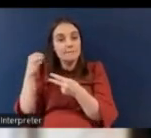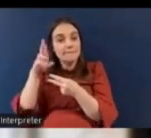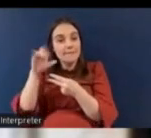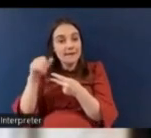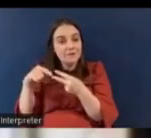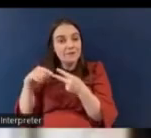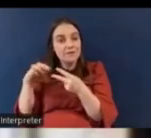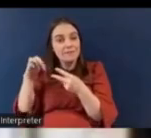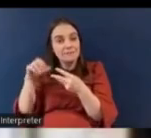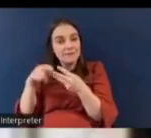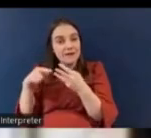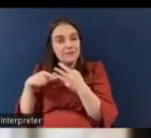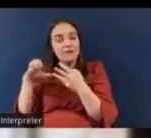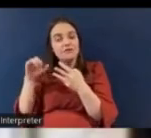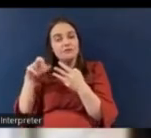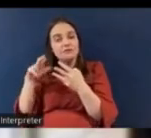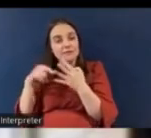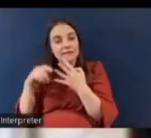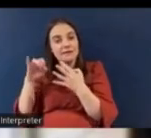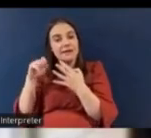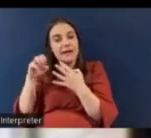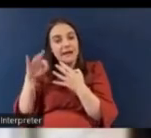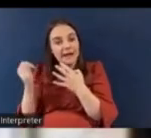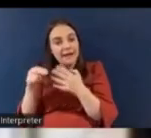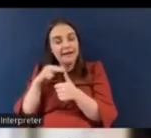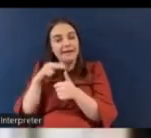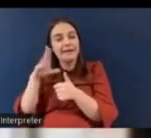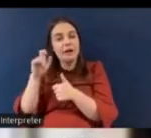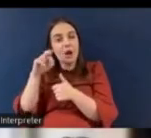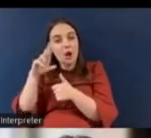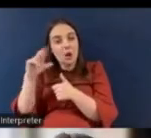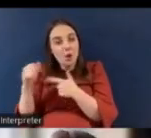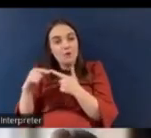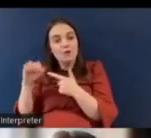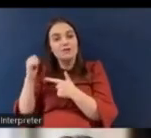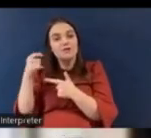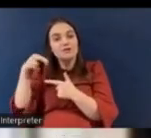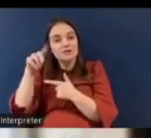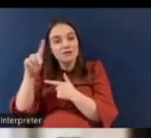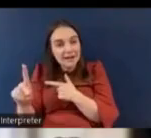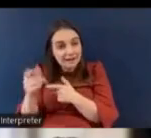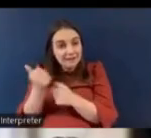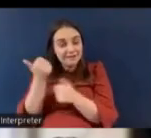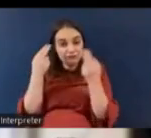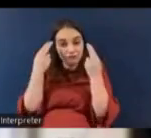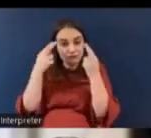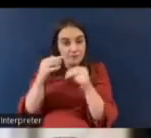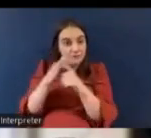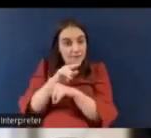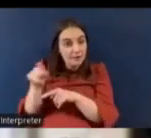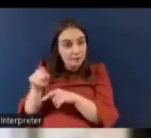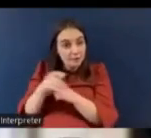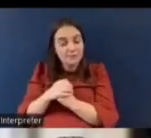have Christine, Eileen, Laura, and Sinead. So if the representative from that group wants to come in.